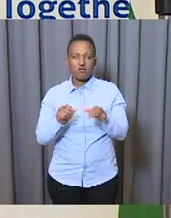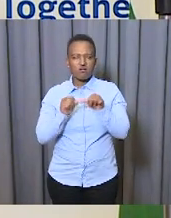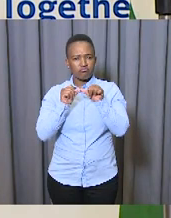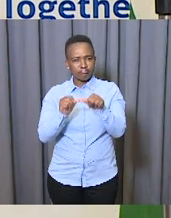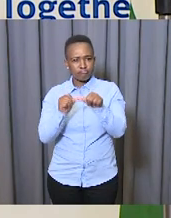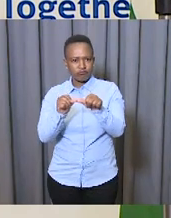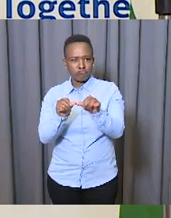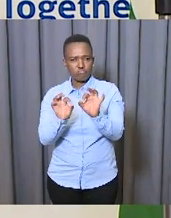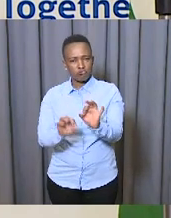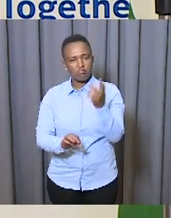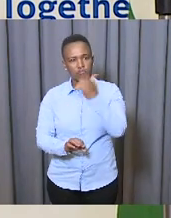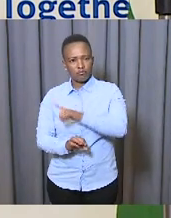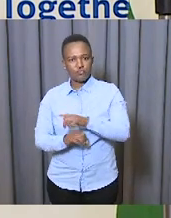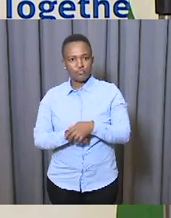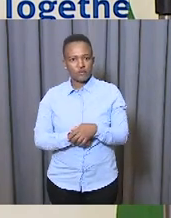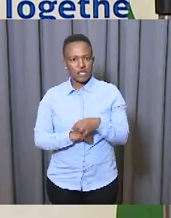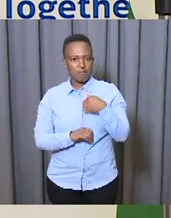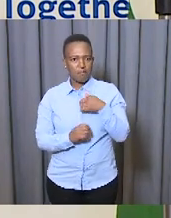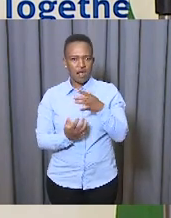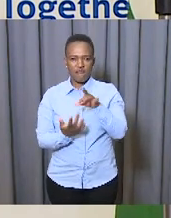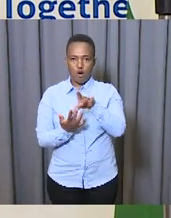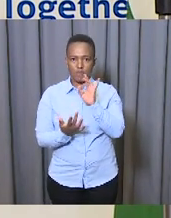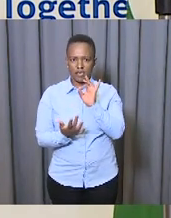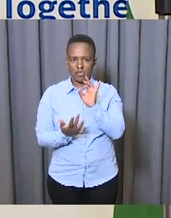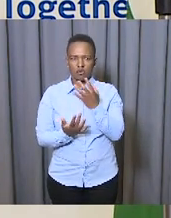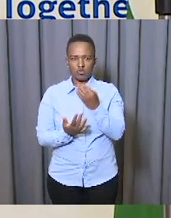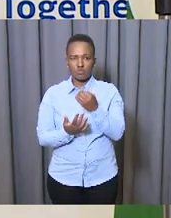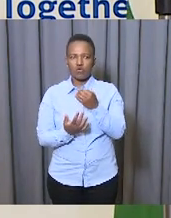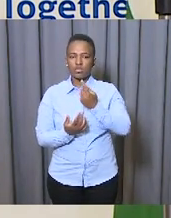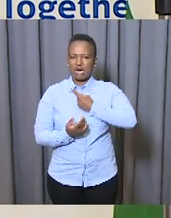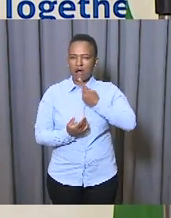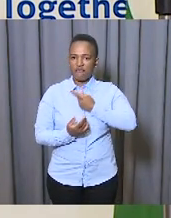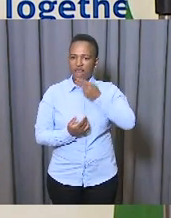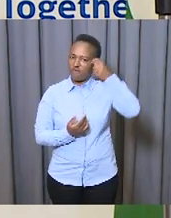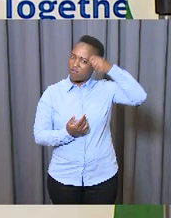consistently. I have an option of doing it myself, but